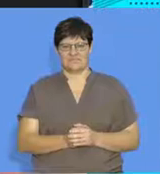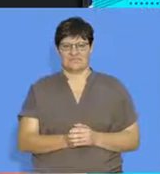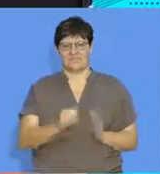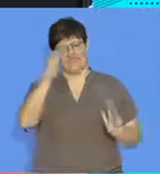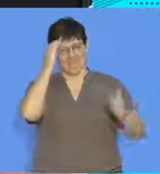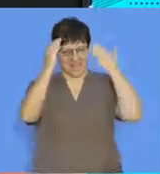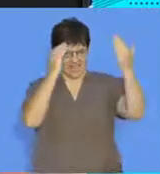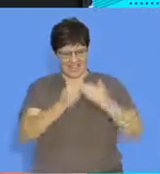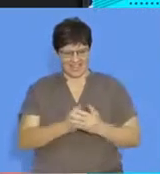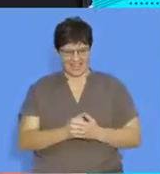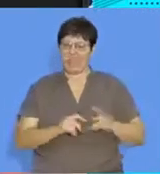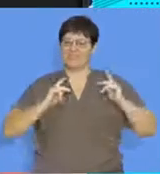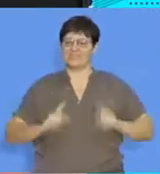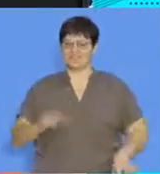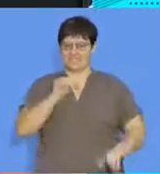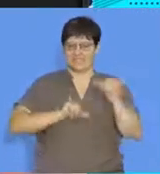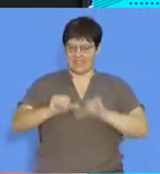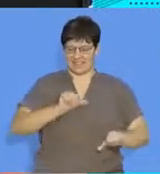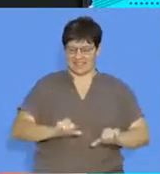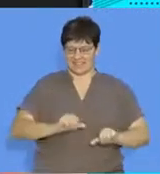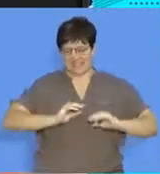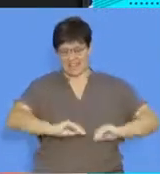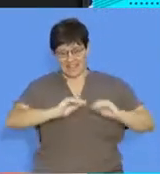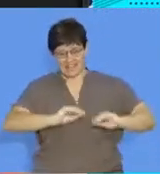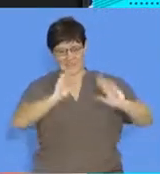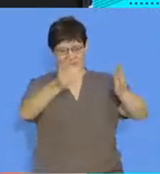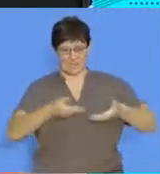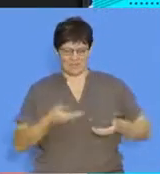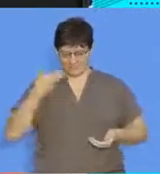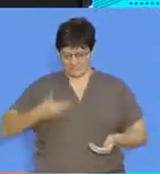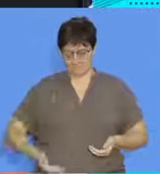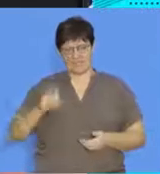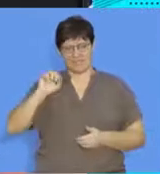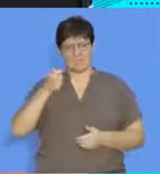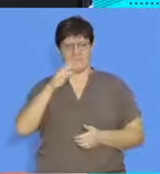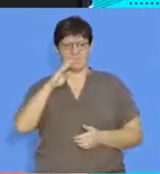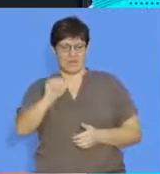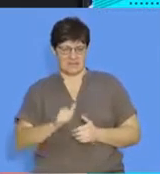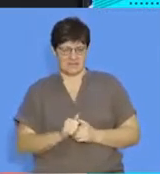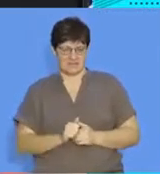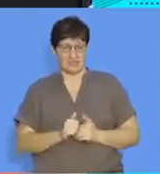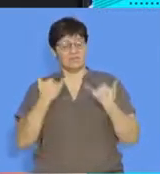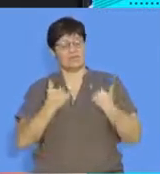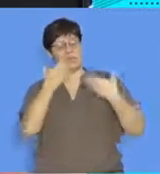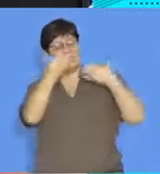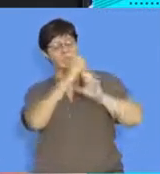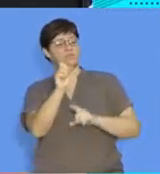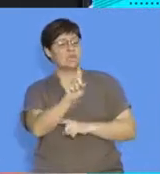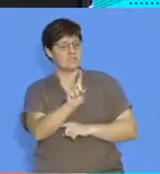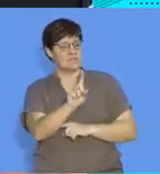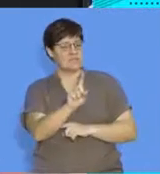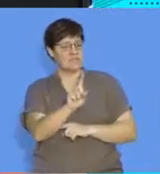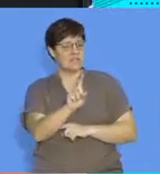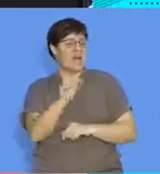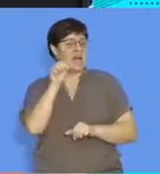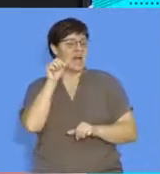Hello and welcome to our Physical Sciences session. My name is Temba. Today we shall be focusing our attention on a very exciting part